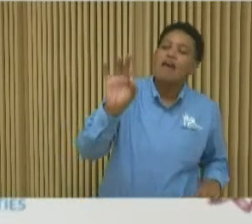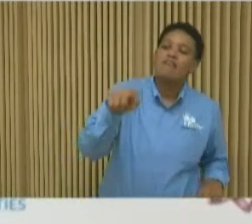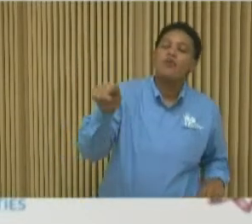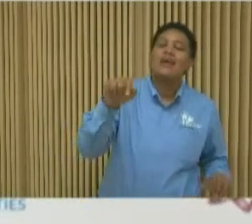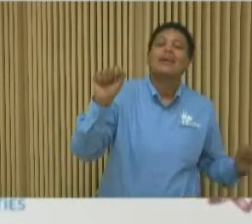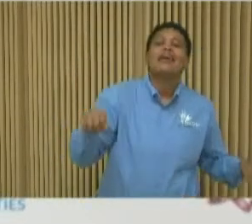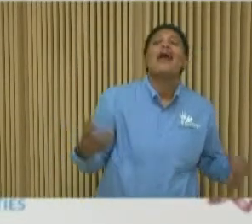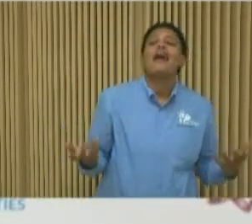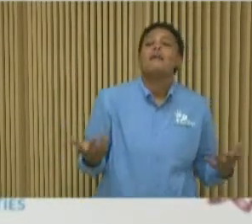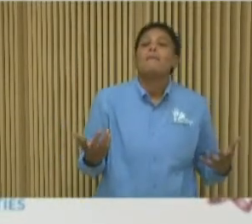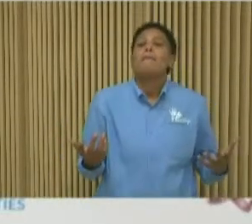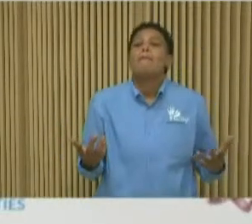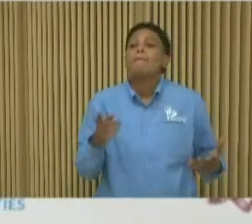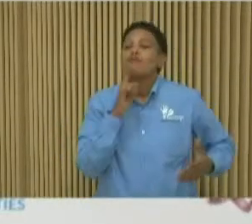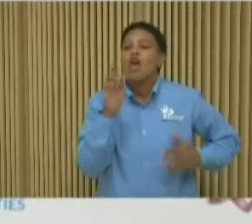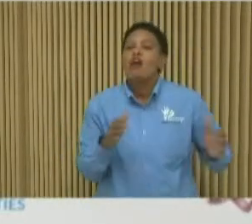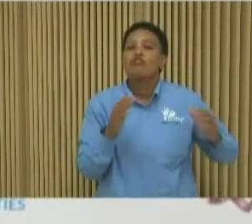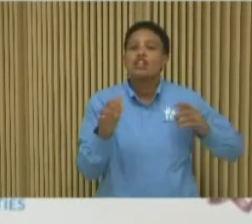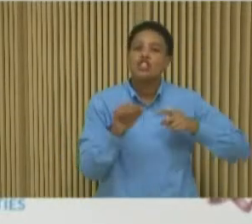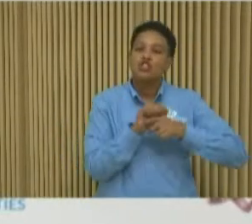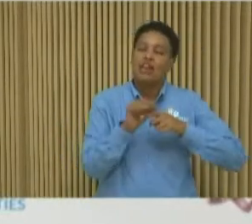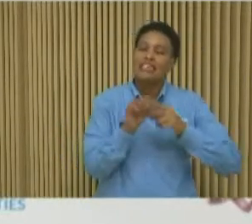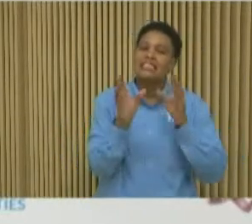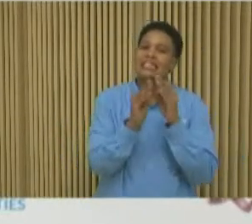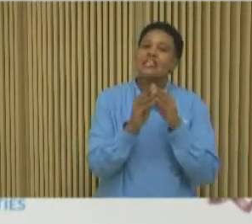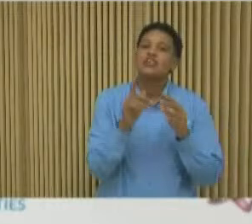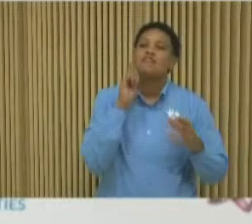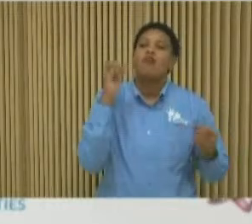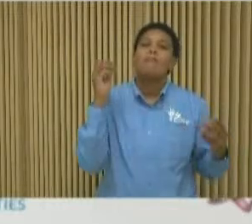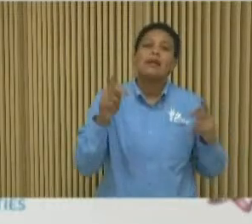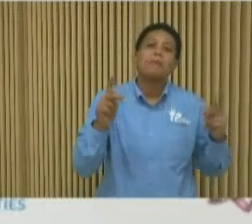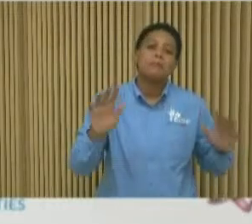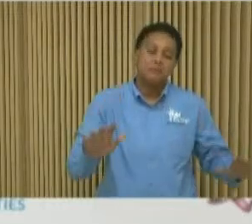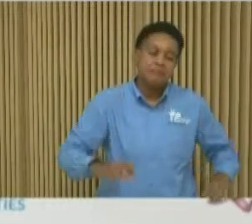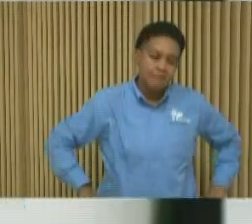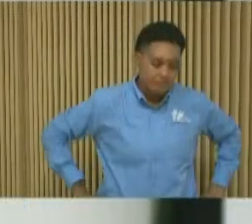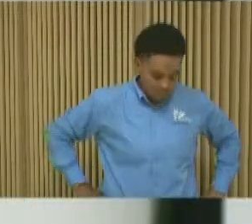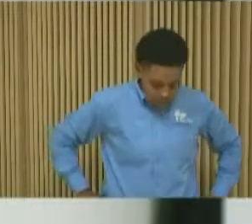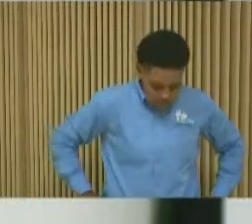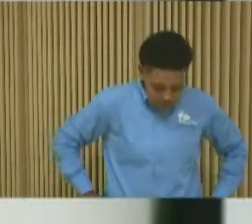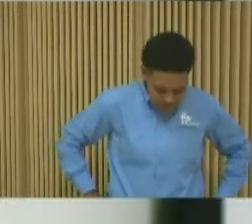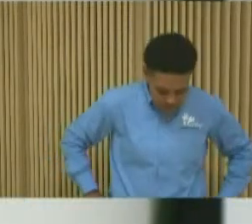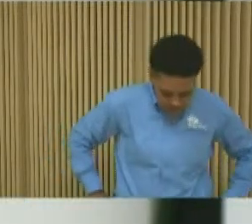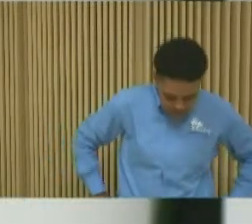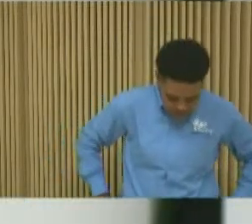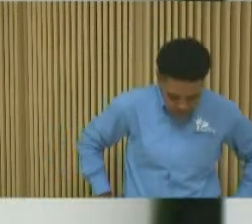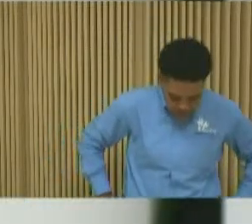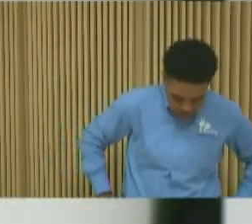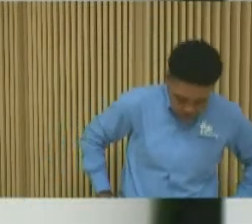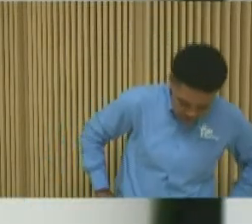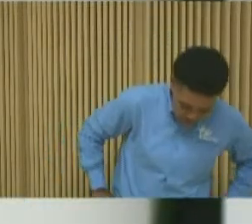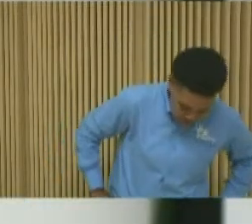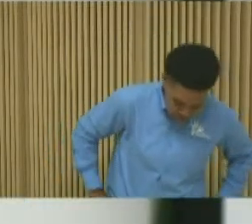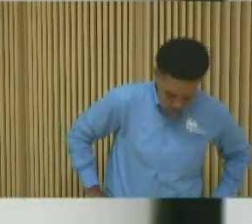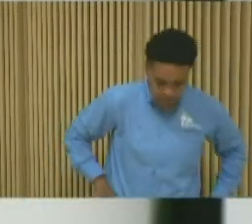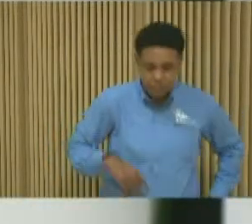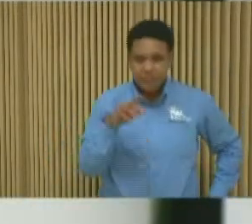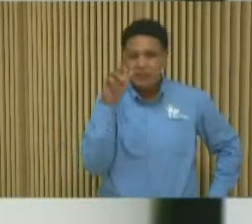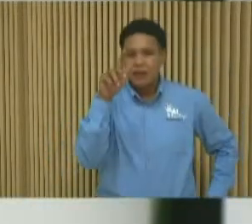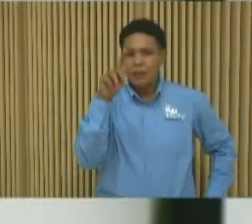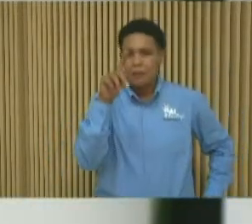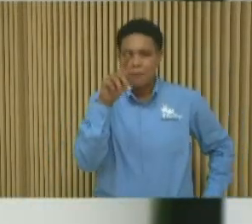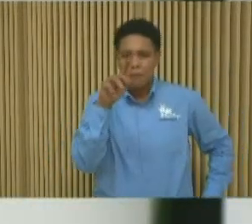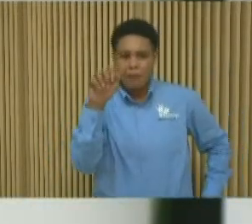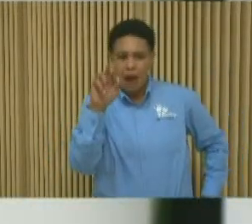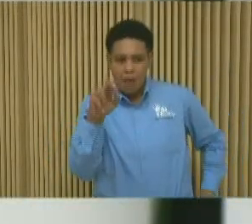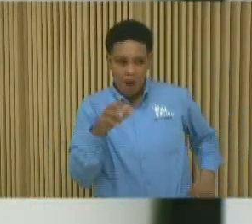can arrange training session for a number of persons. Okay, I see Ms. Palmer, you'd like to add to that. Yes, and on